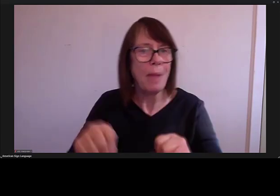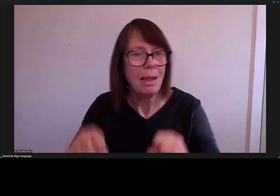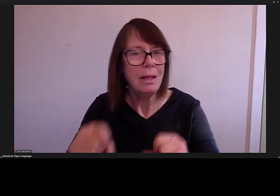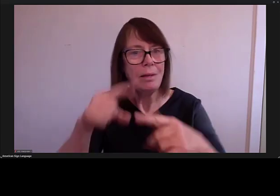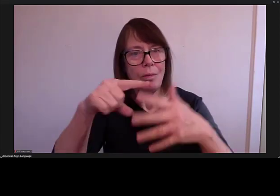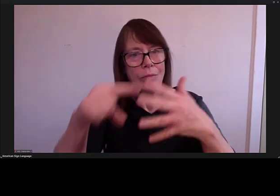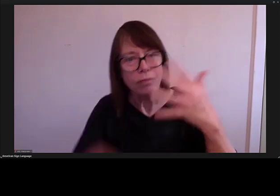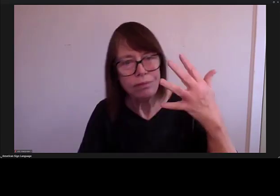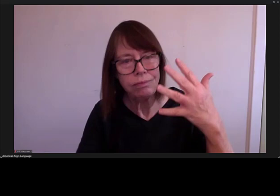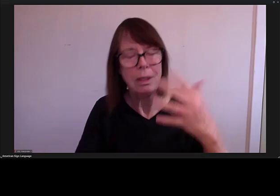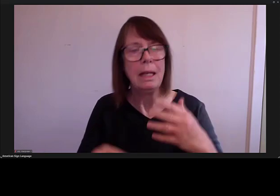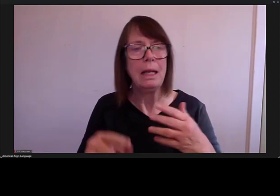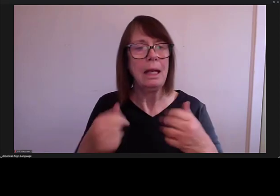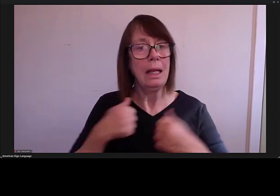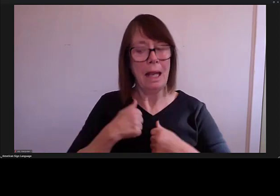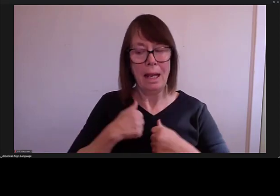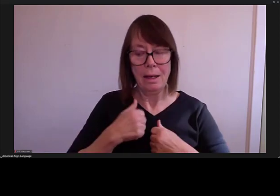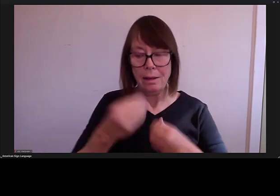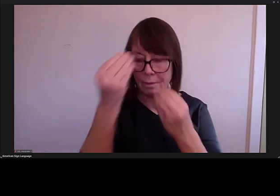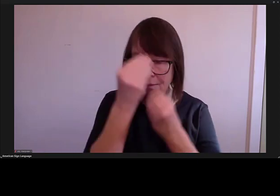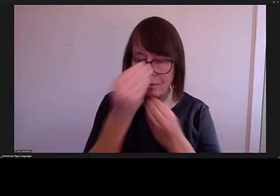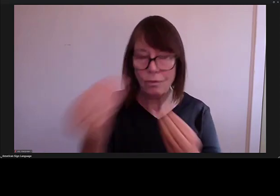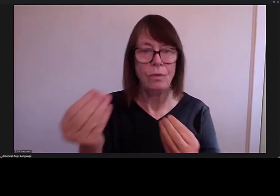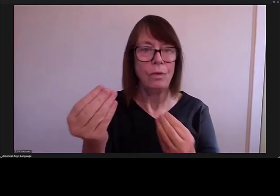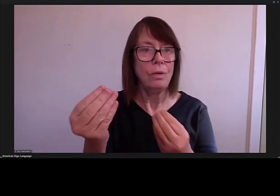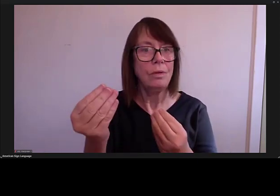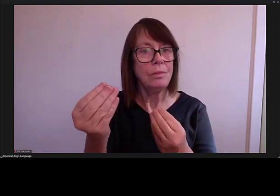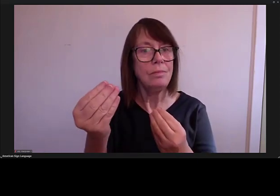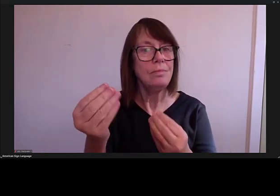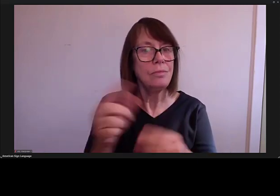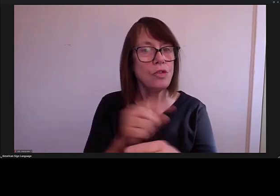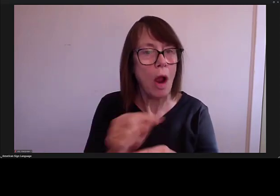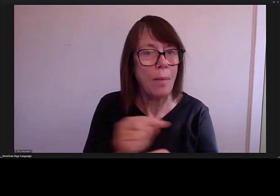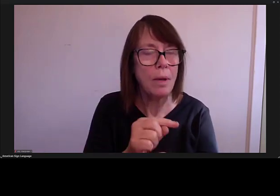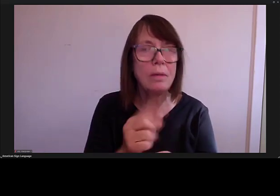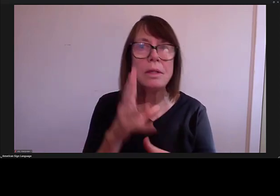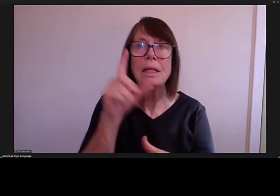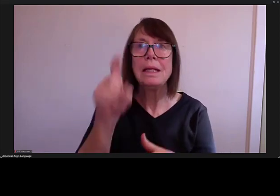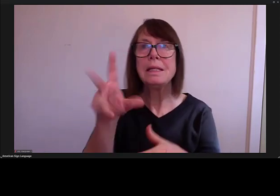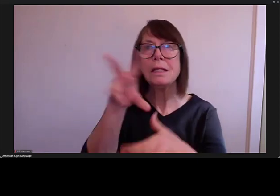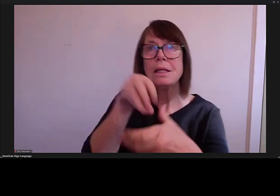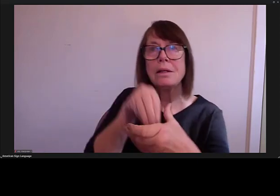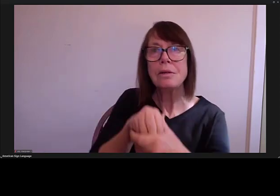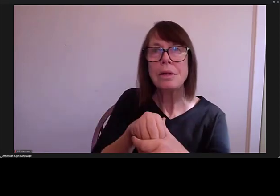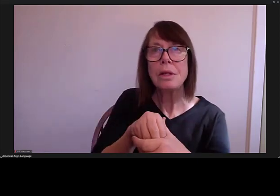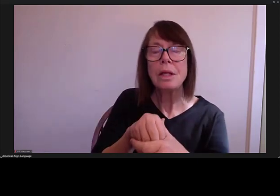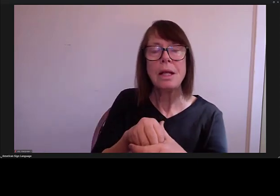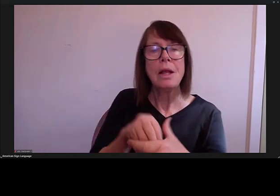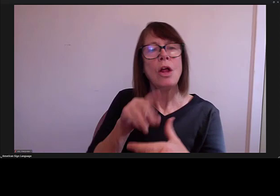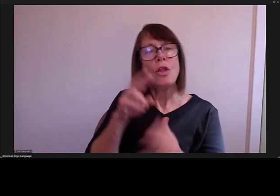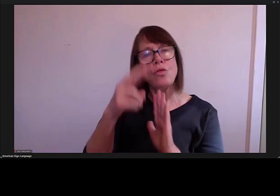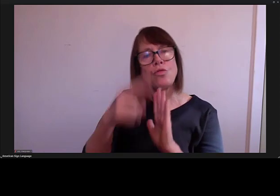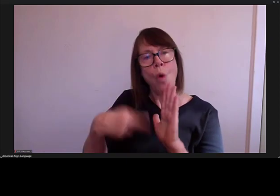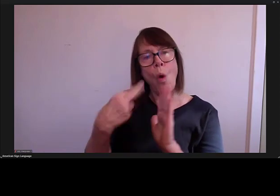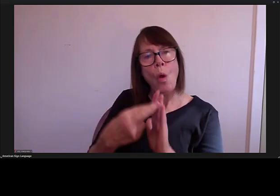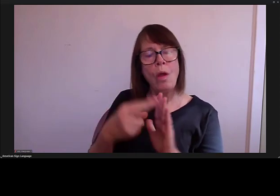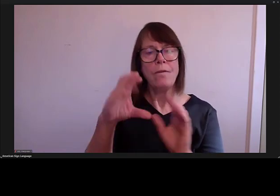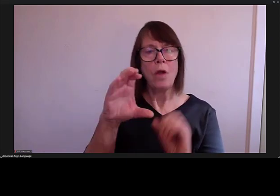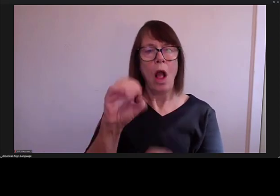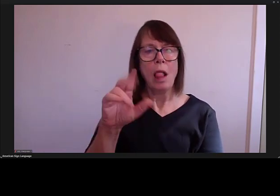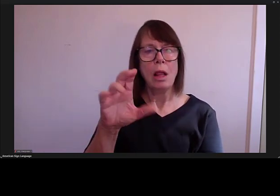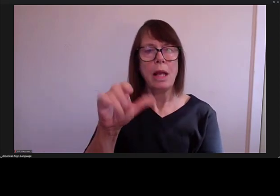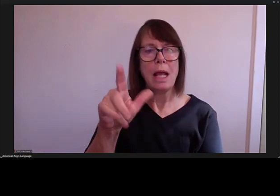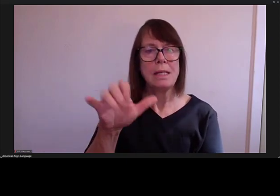really important for trauma-informed engagement to include an examination on the role of colonization, both past and present,